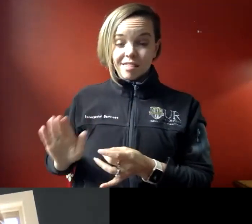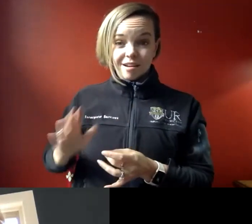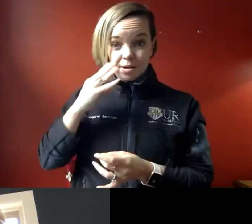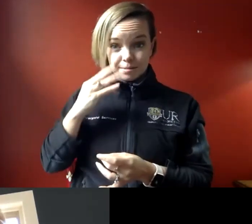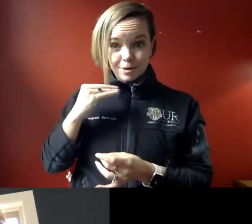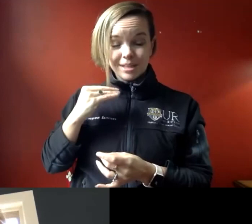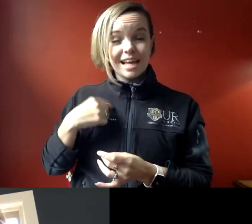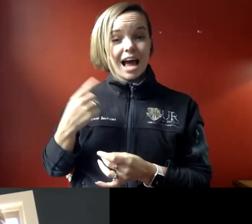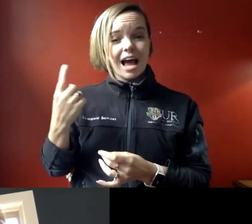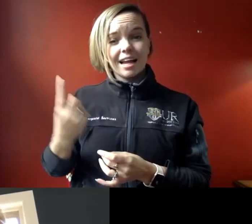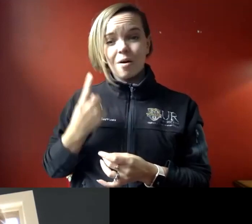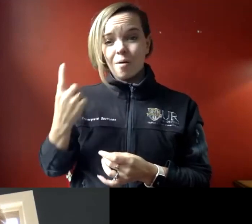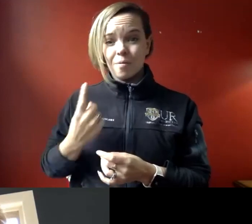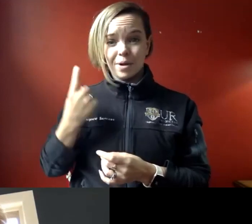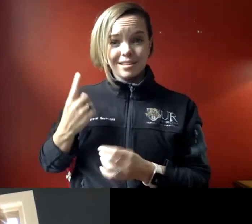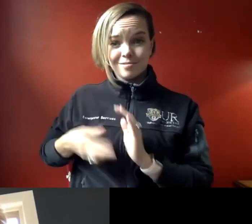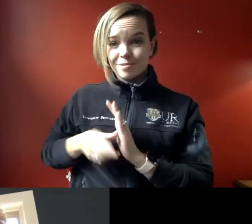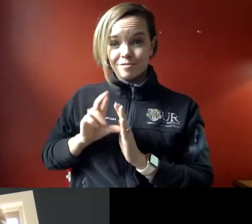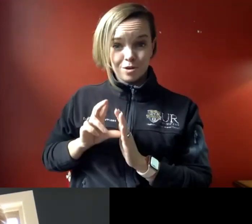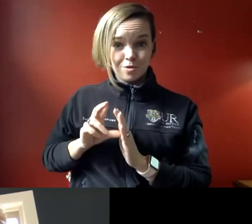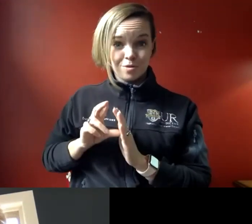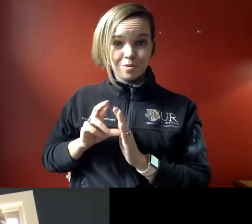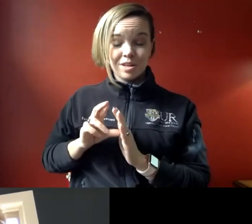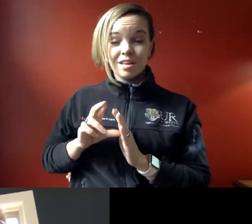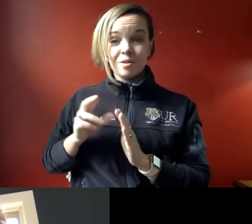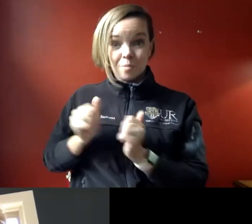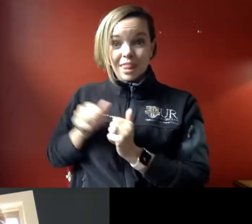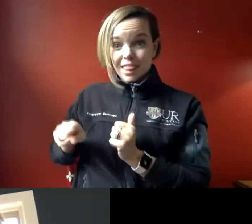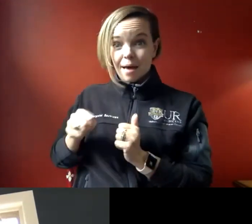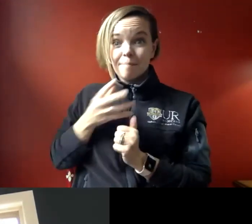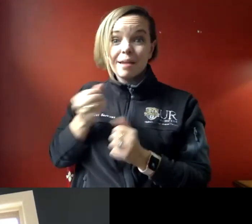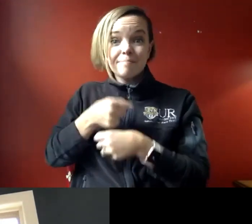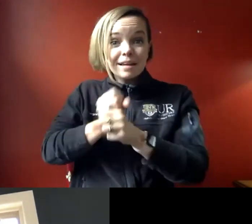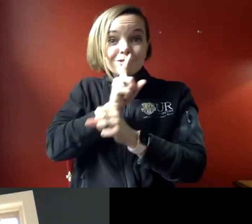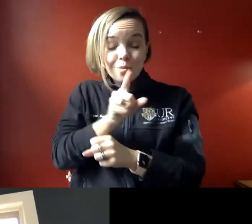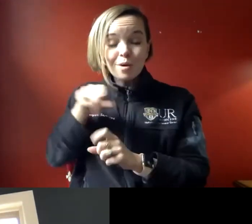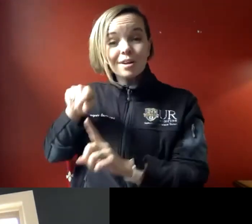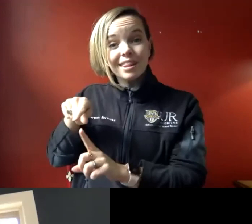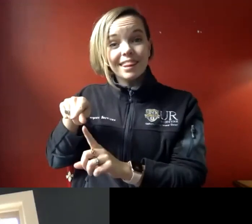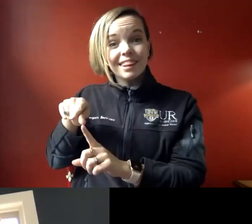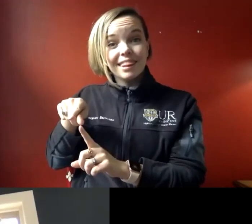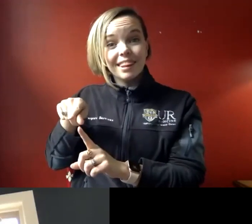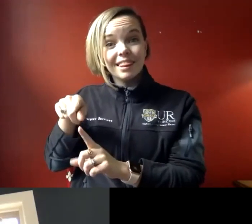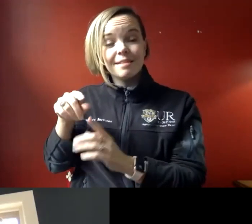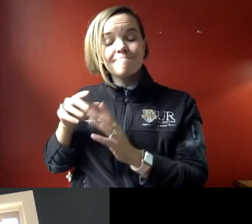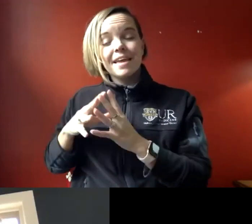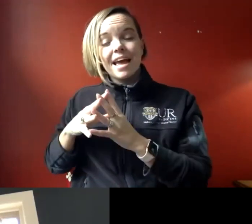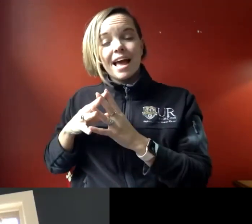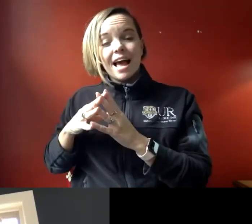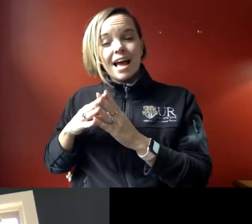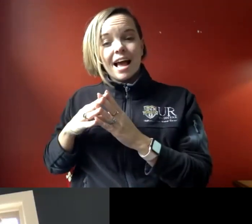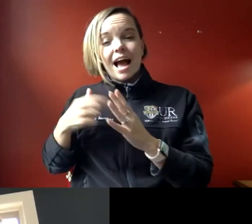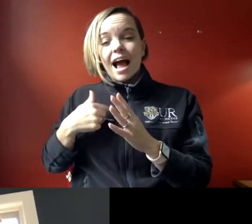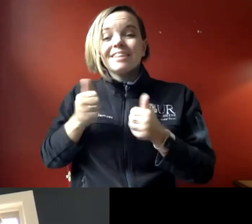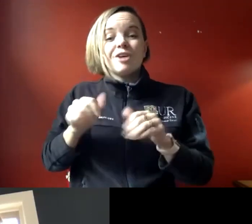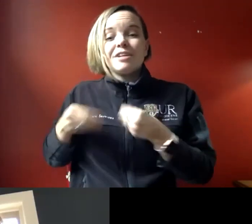I always go over with them just to make sure that it's fine to bring that, just to give them